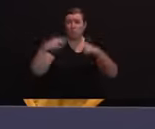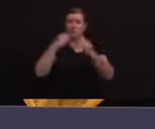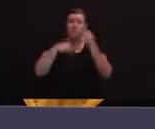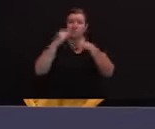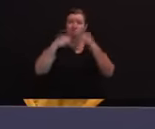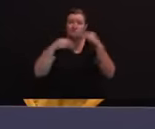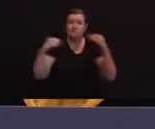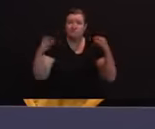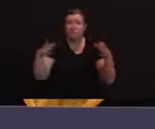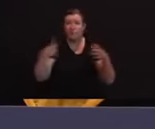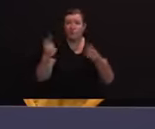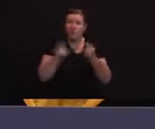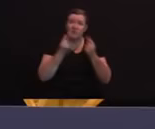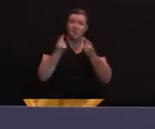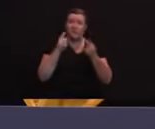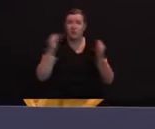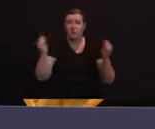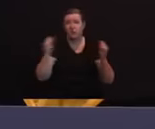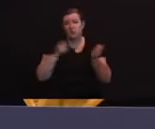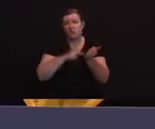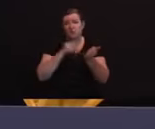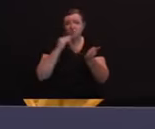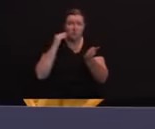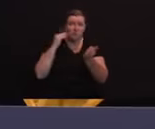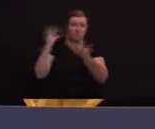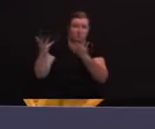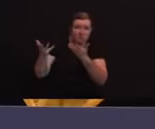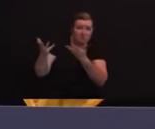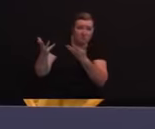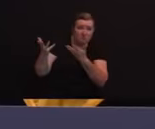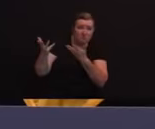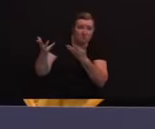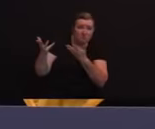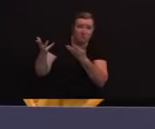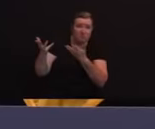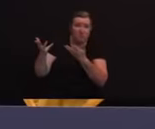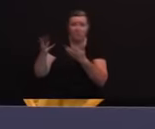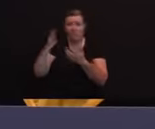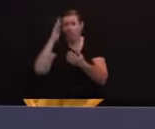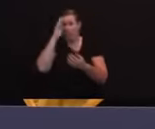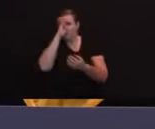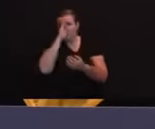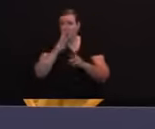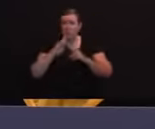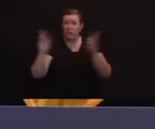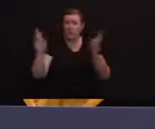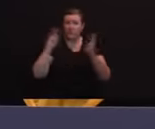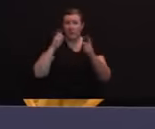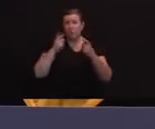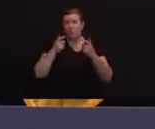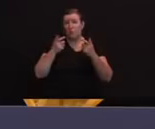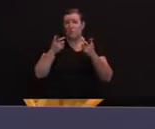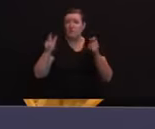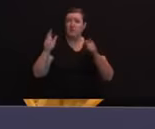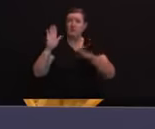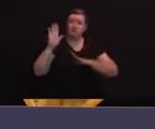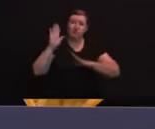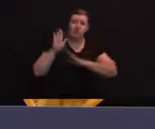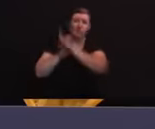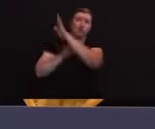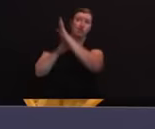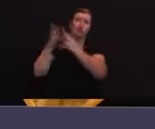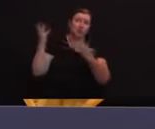that may go on in a nursing home? And are our hospitals ready for a bigger surge? Perhaps could we see